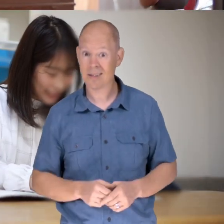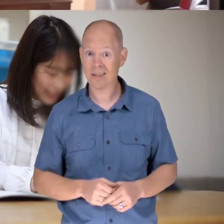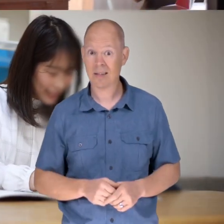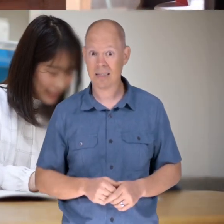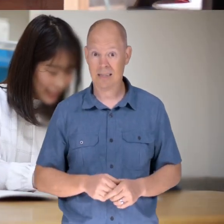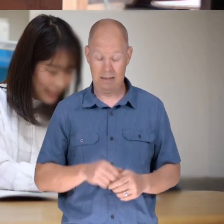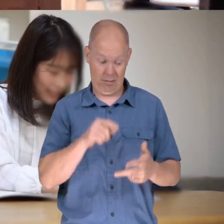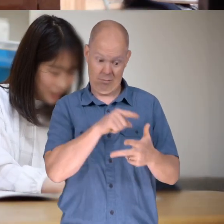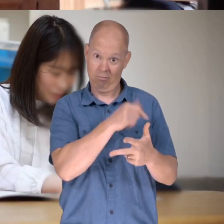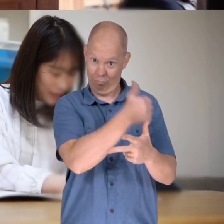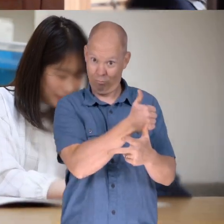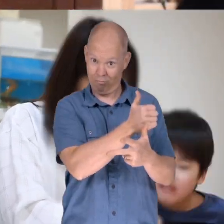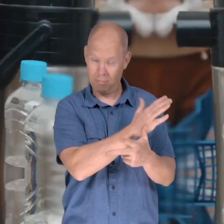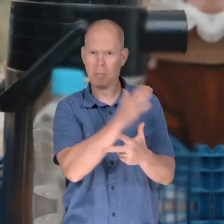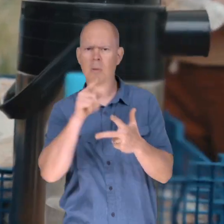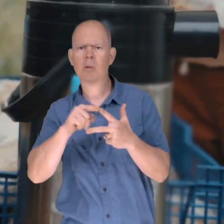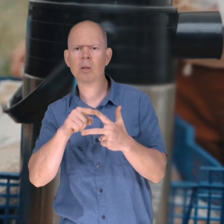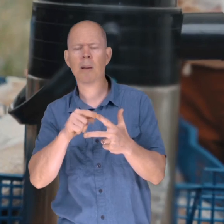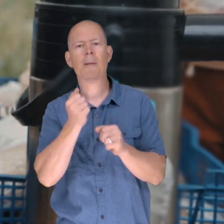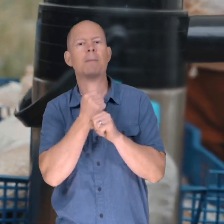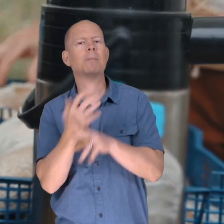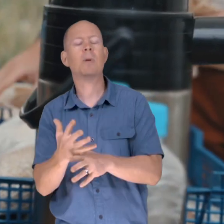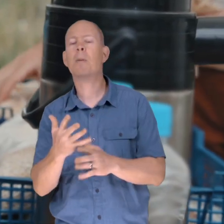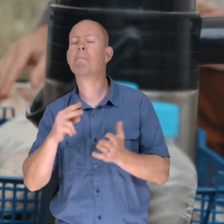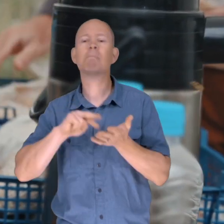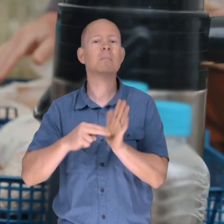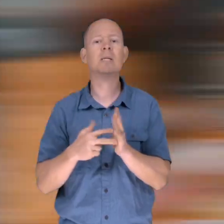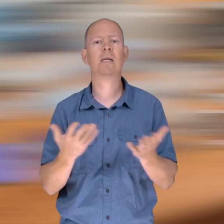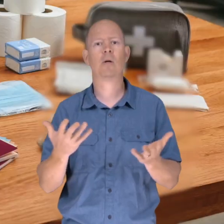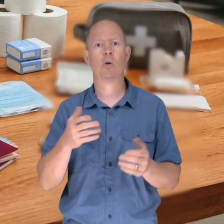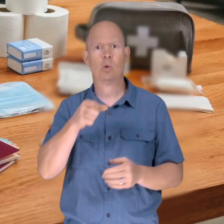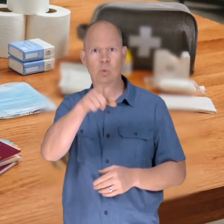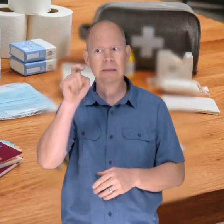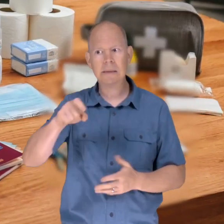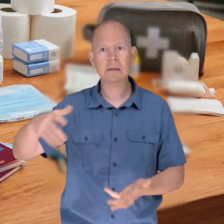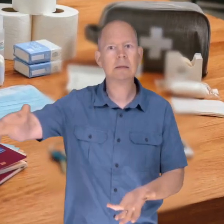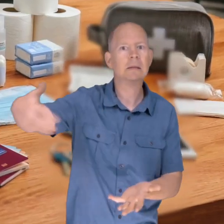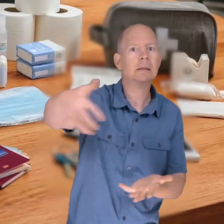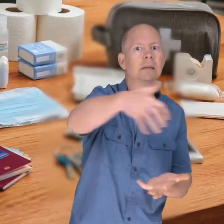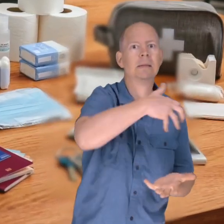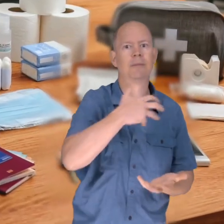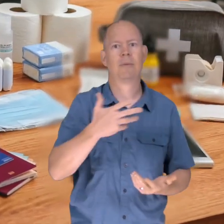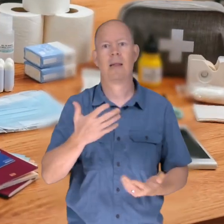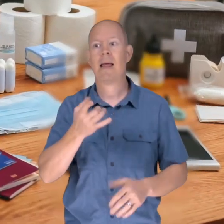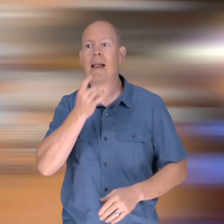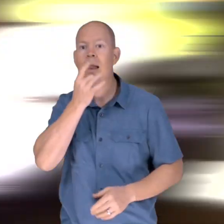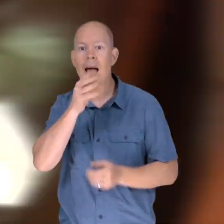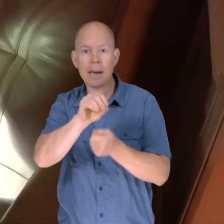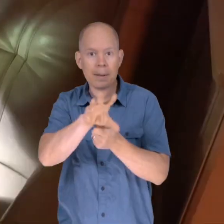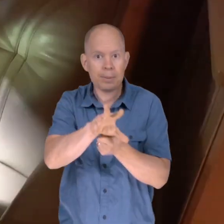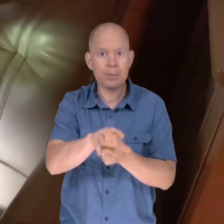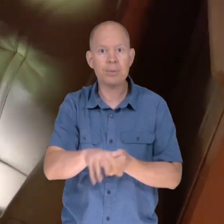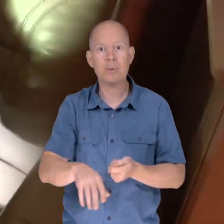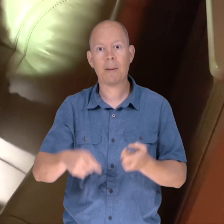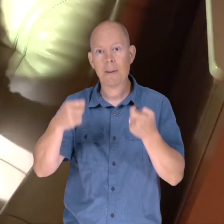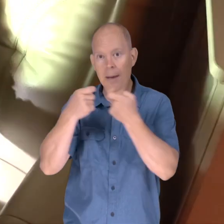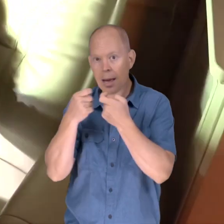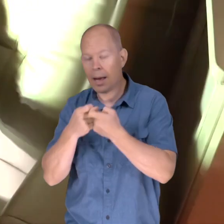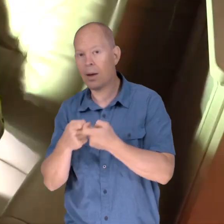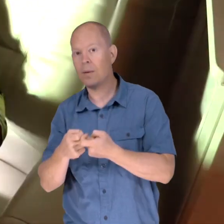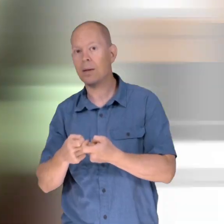a plan, you can prepare. This means that you get the supplies you need to get through a disaster. Things like